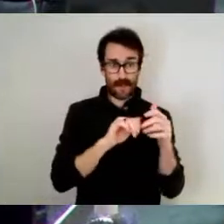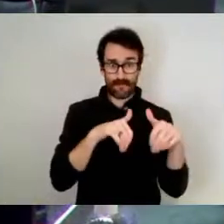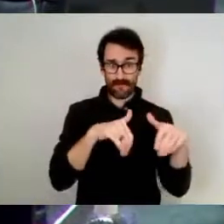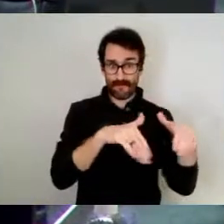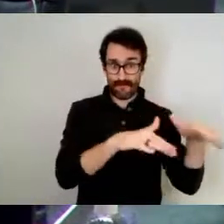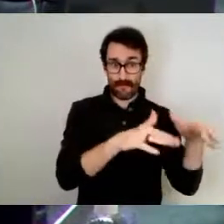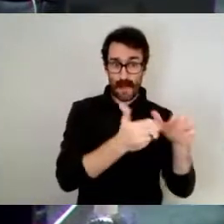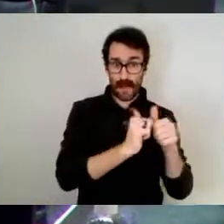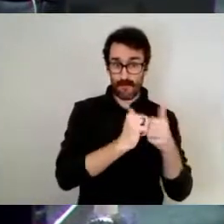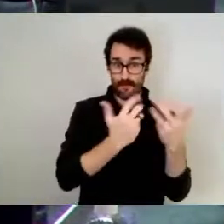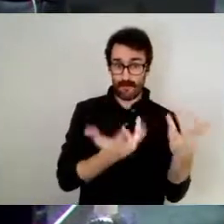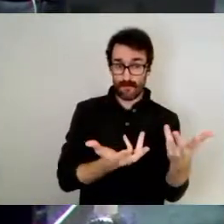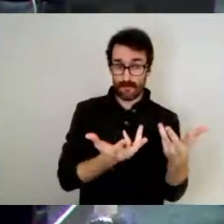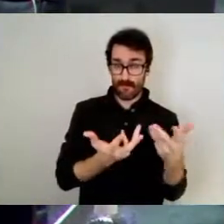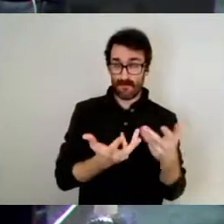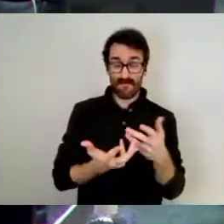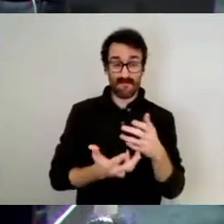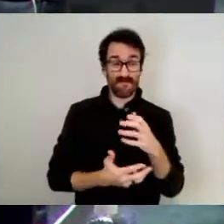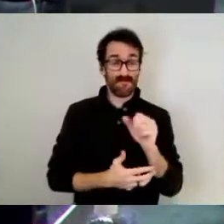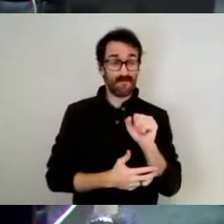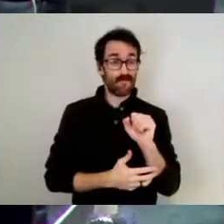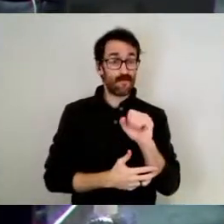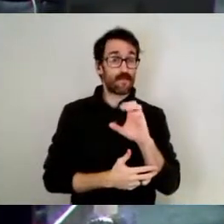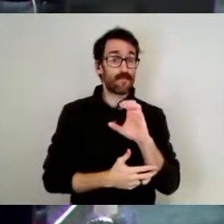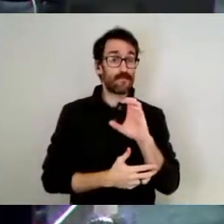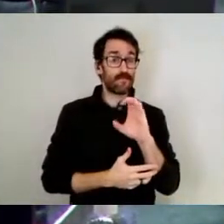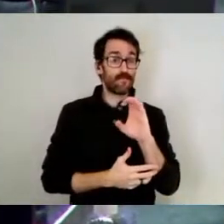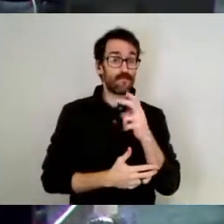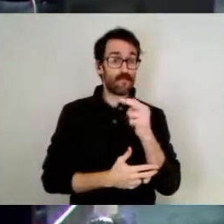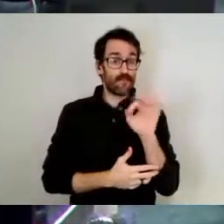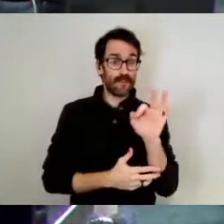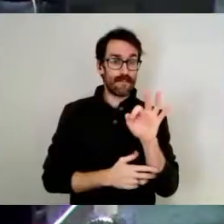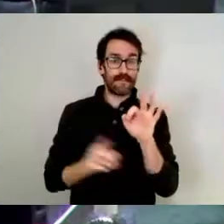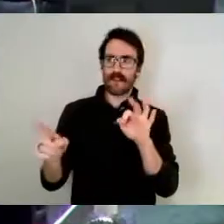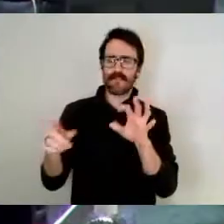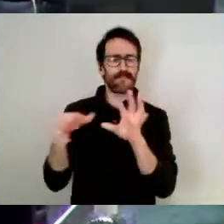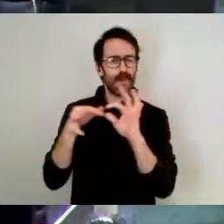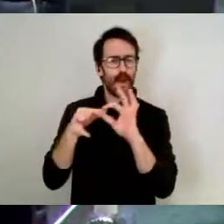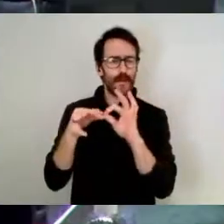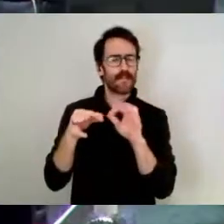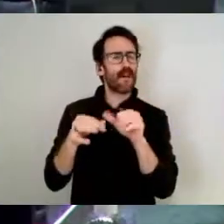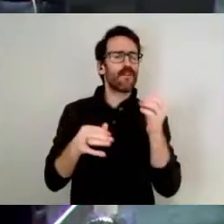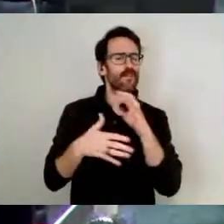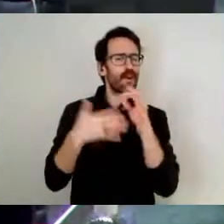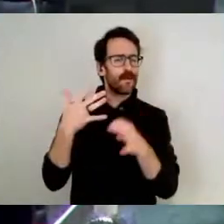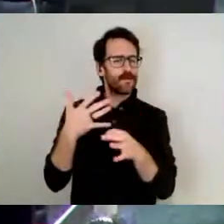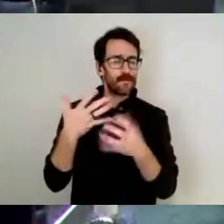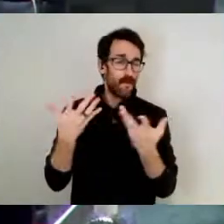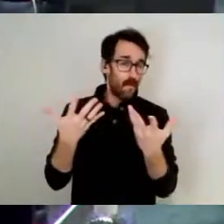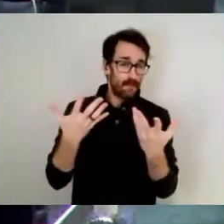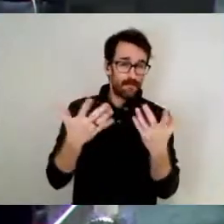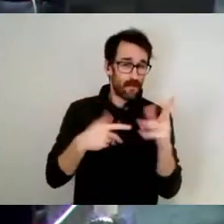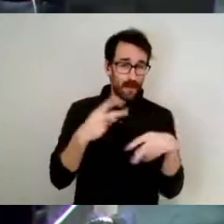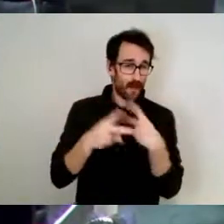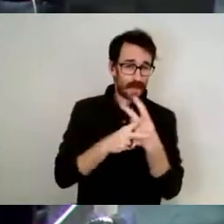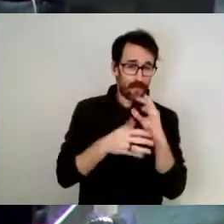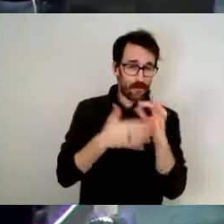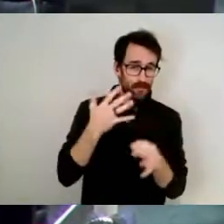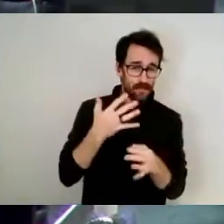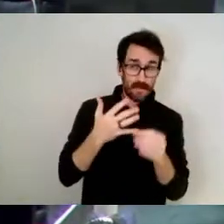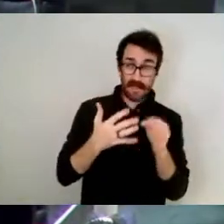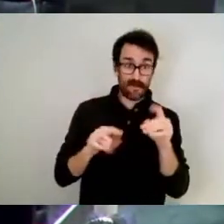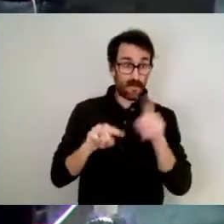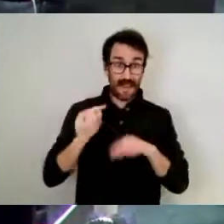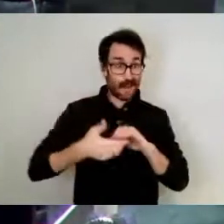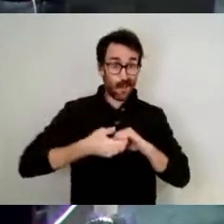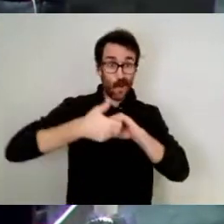the heavy truck industry for their livelihood, and they don't want to damage that part of their business. That's the position they're taking, at least to